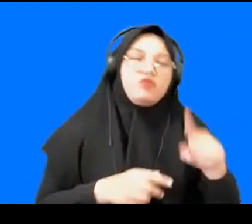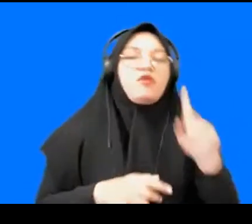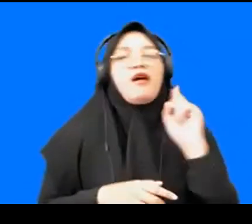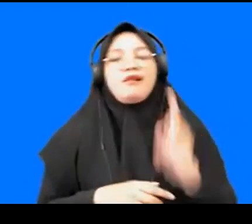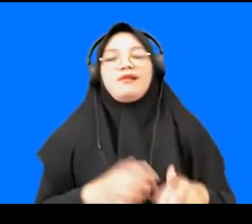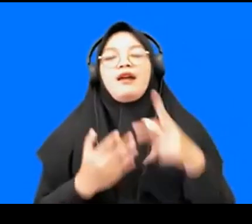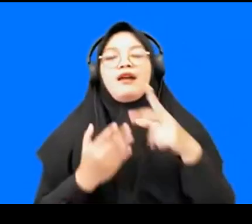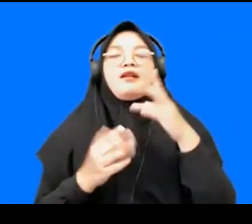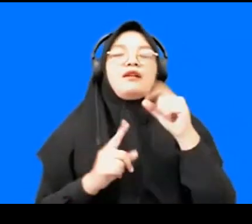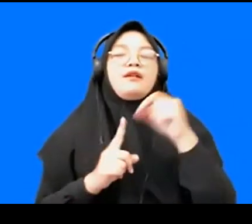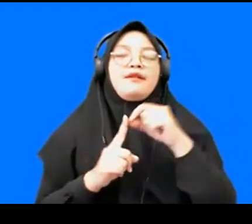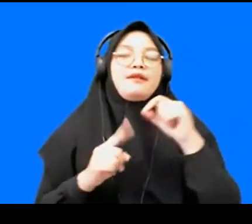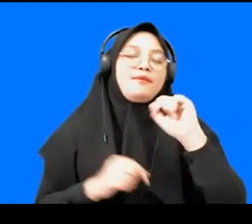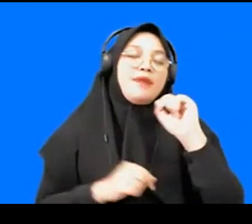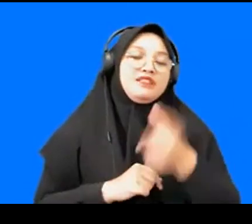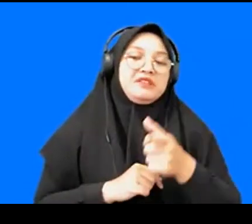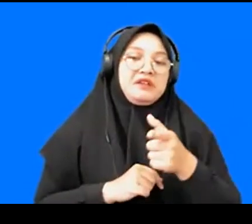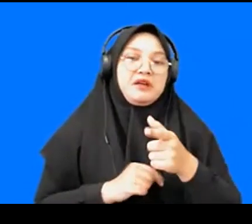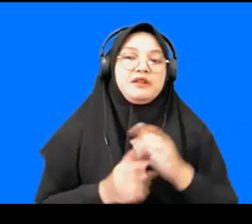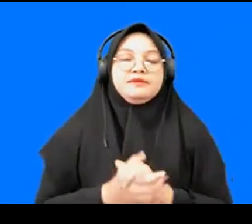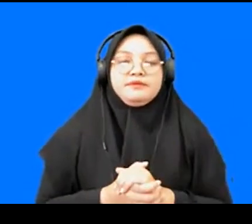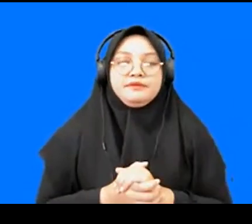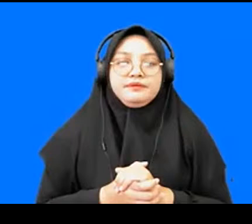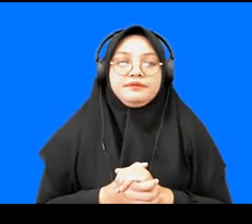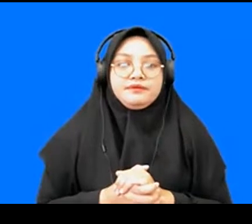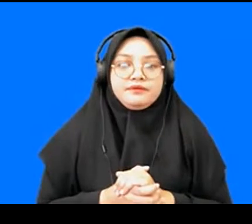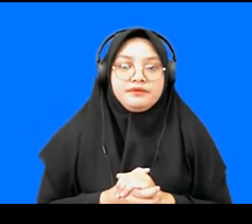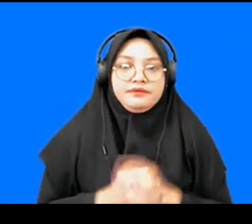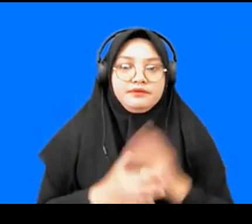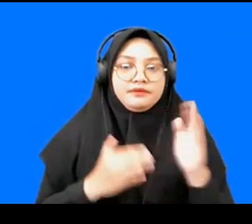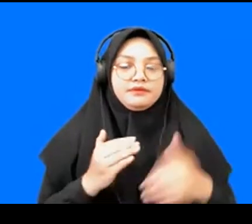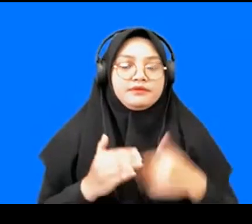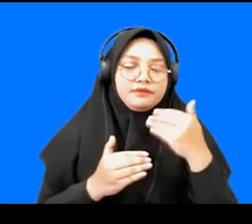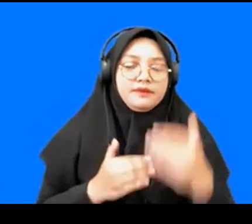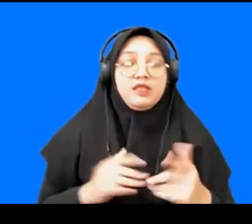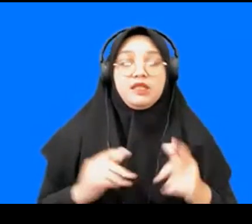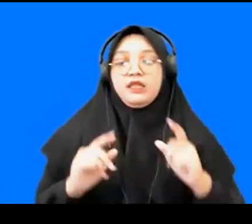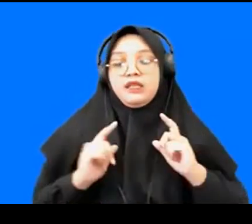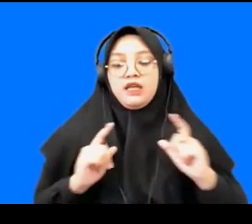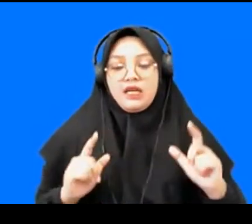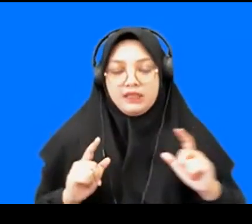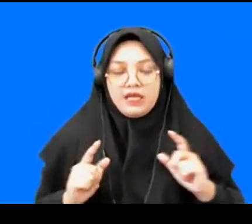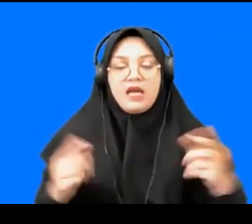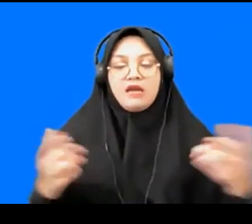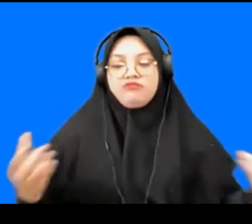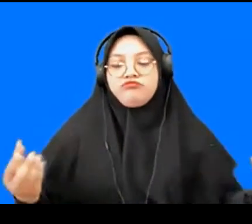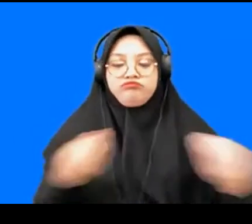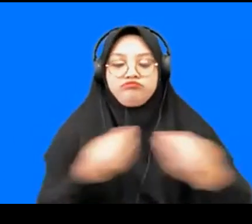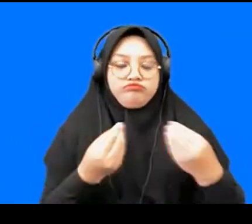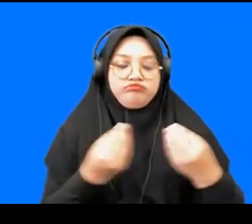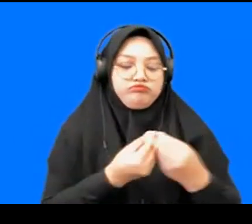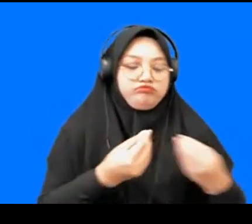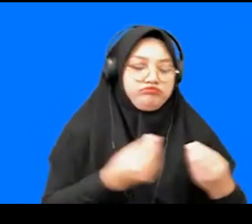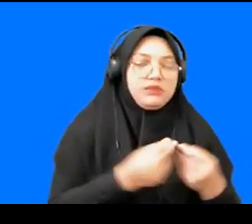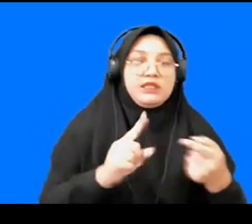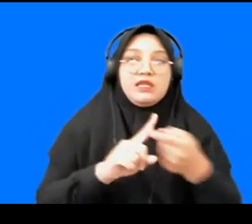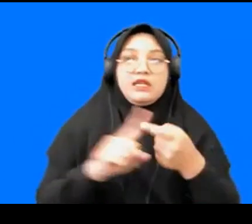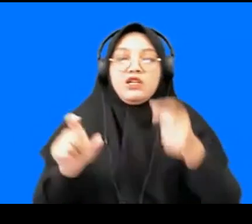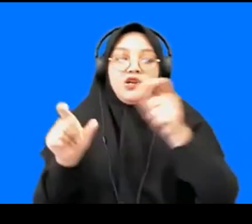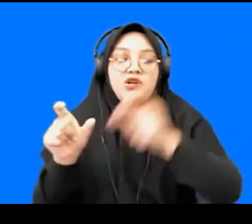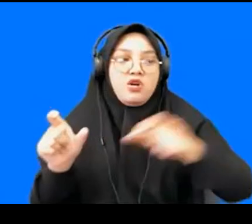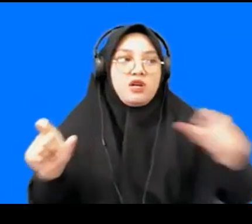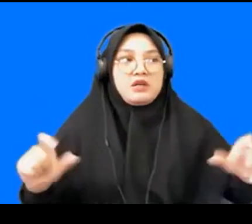The wealth accumulated by the very rich does not come from compensation income, no? There's no rich person who earned a lot of